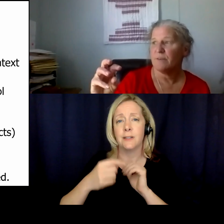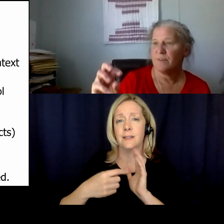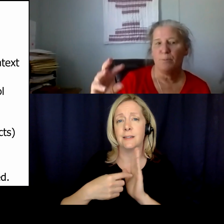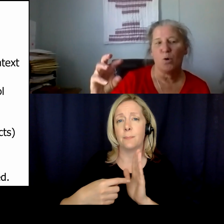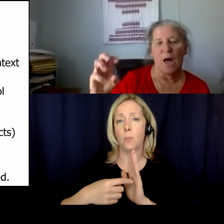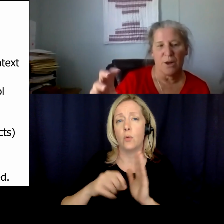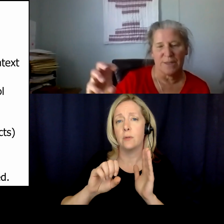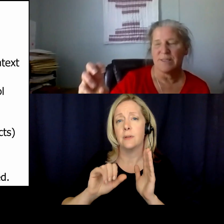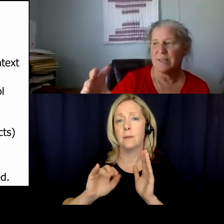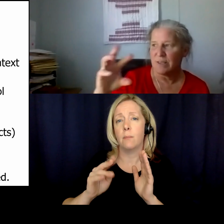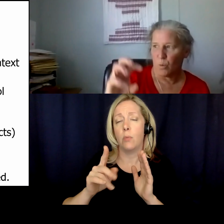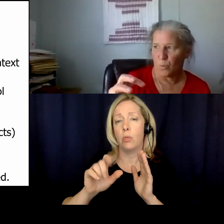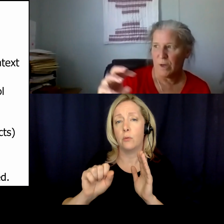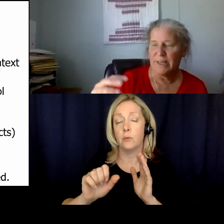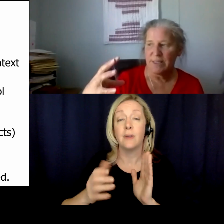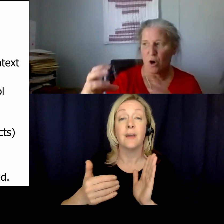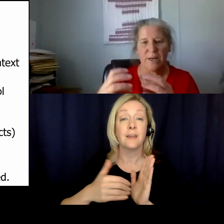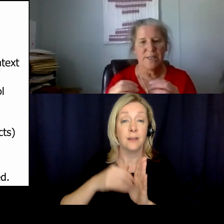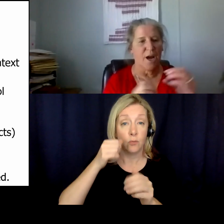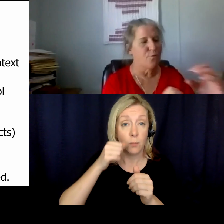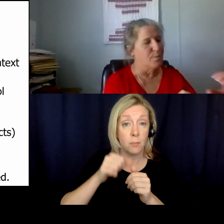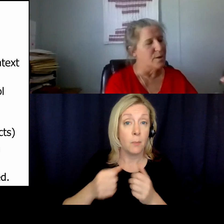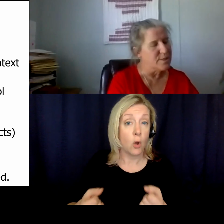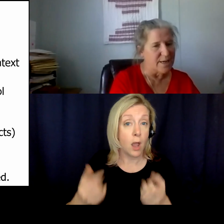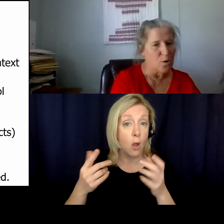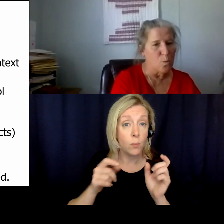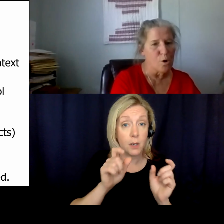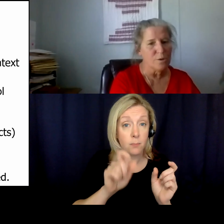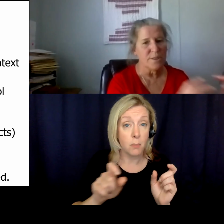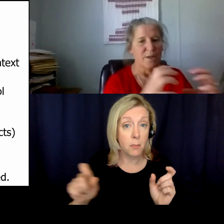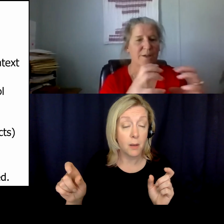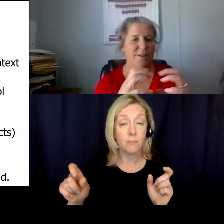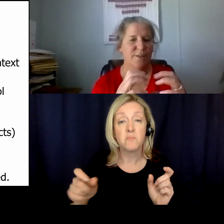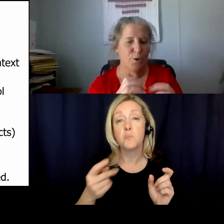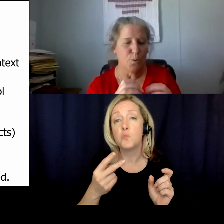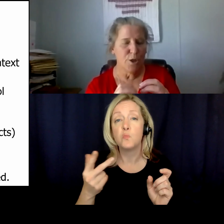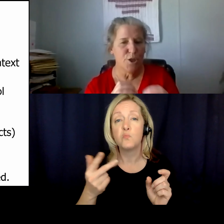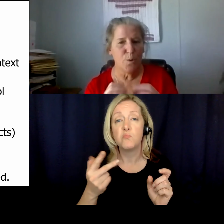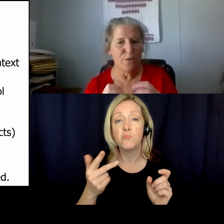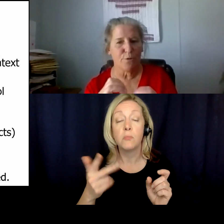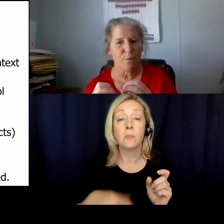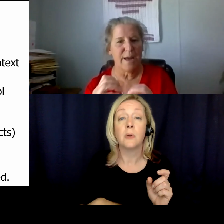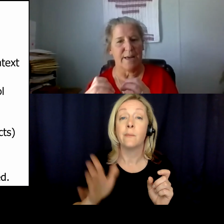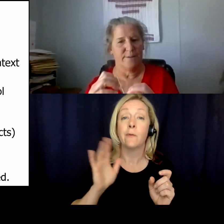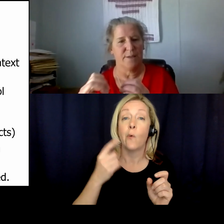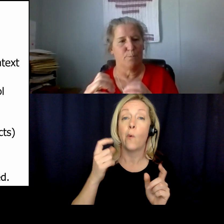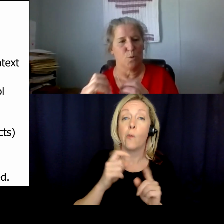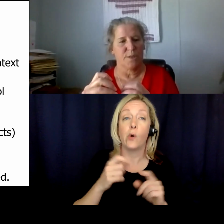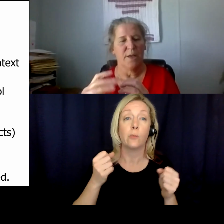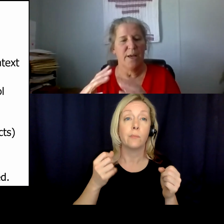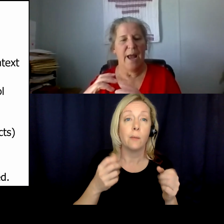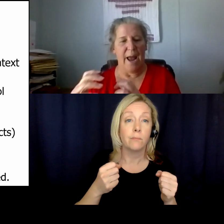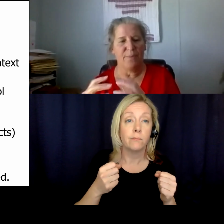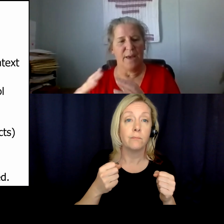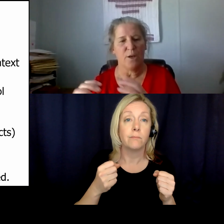3 symbol utterances. So we're really starting to go from those single words to 2 and 3